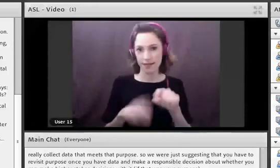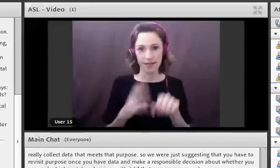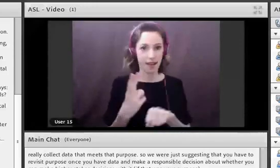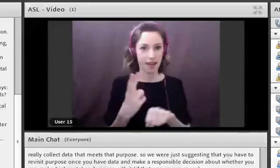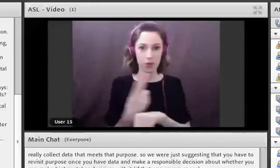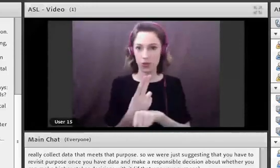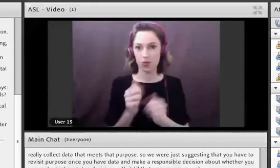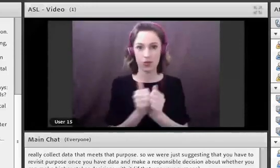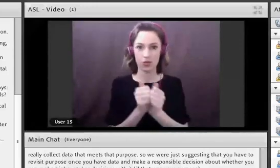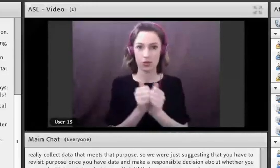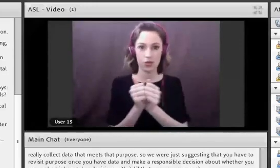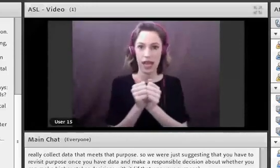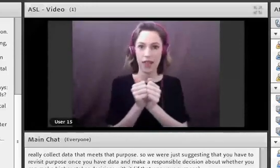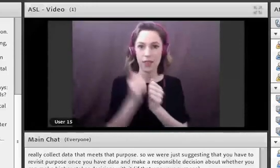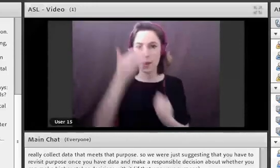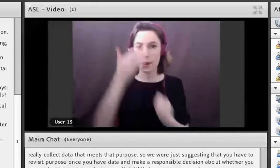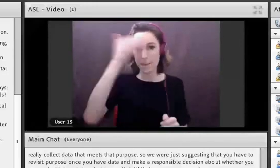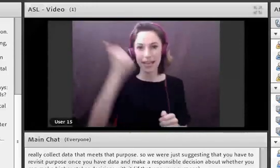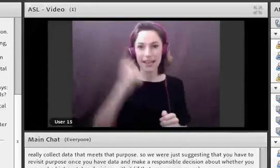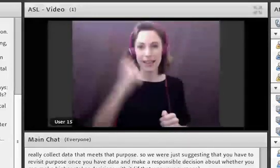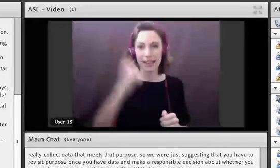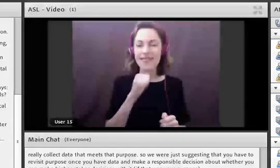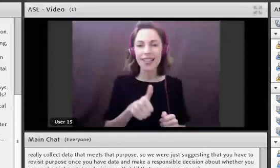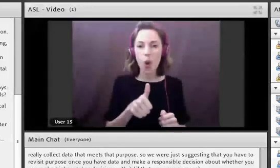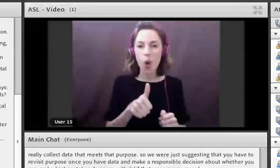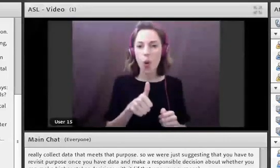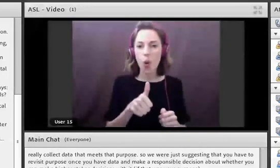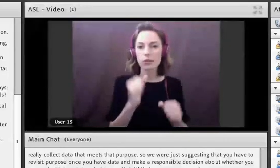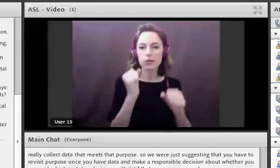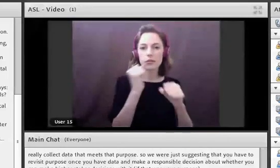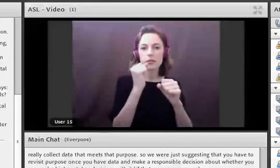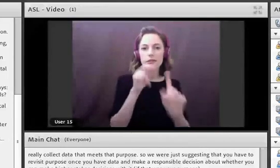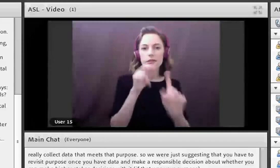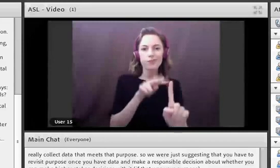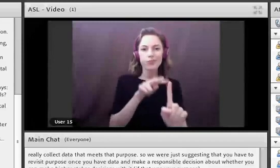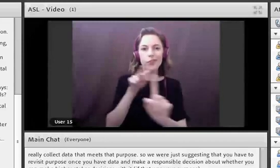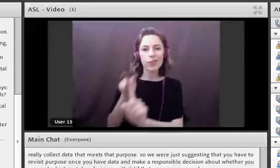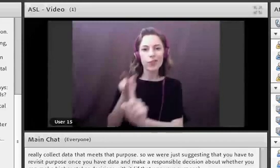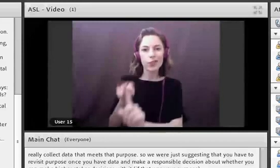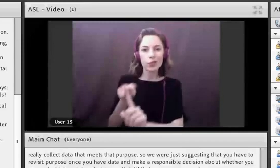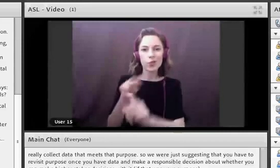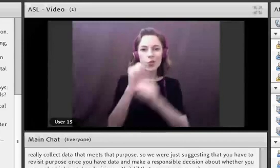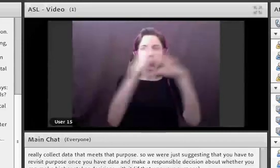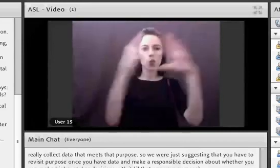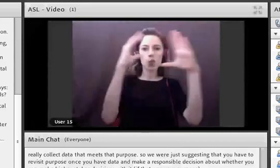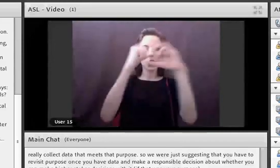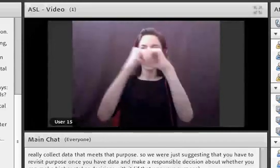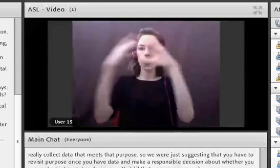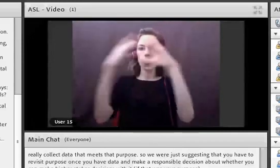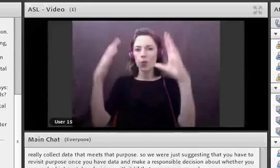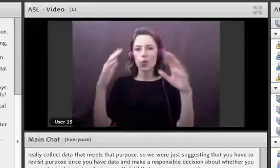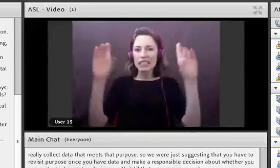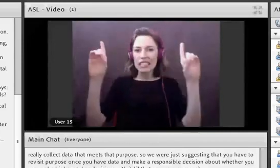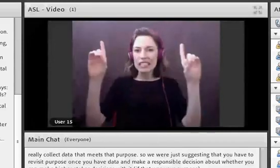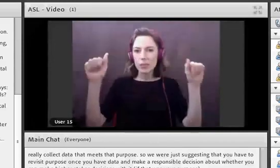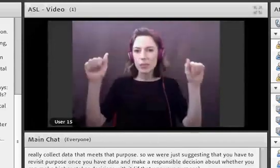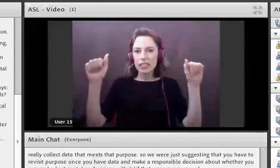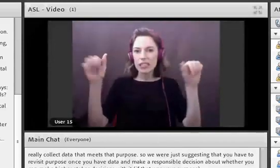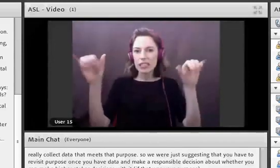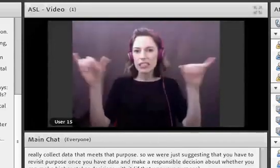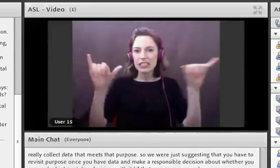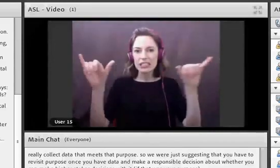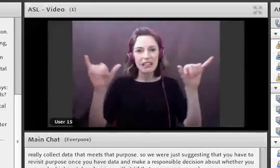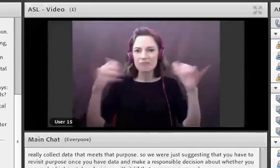conceptualizing disability in the same kind of way. So it is important to have a consistent approach to how